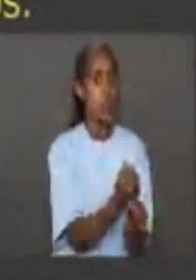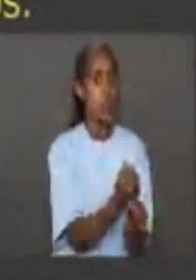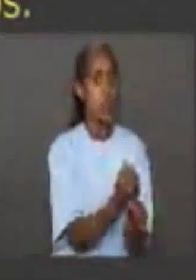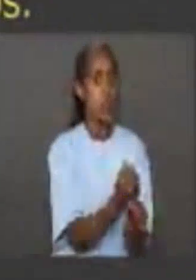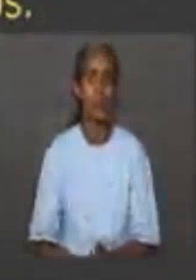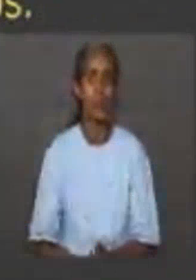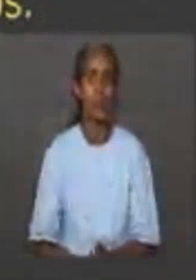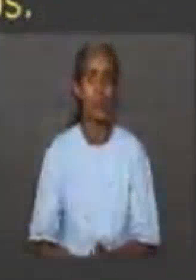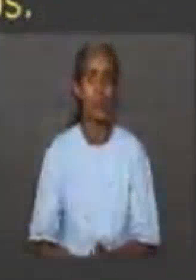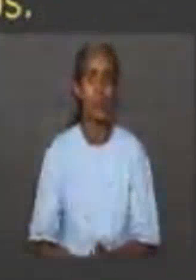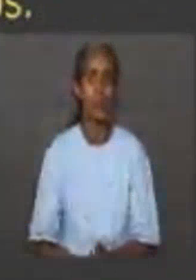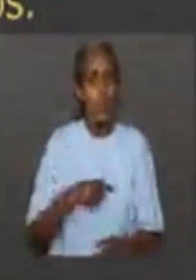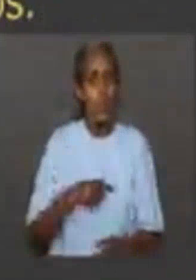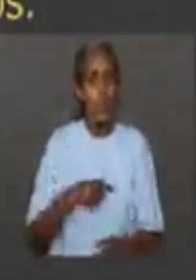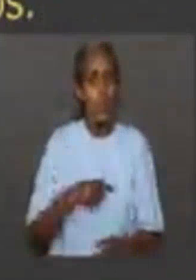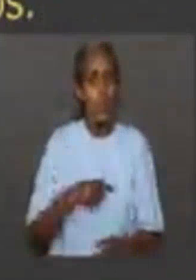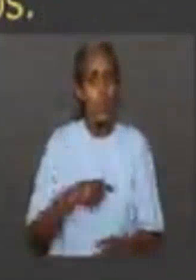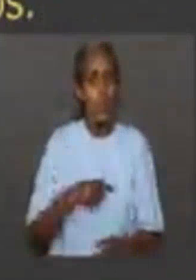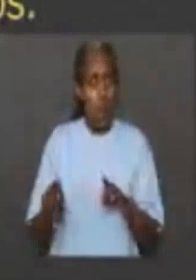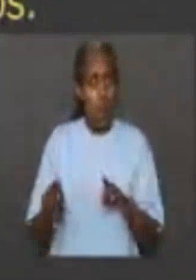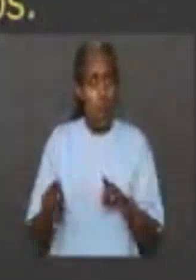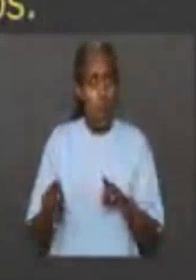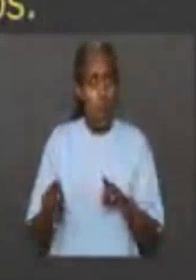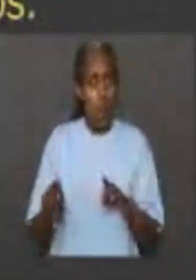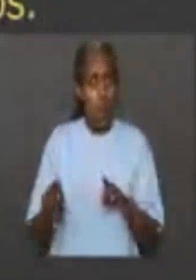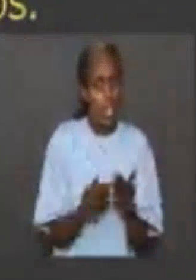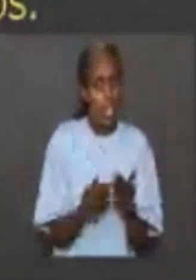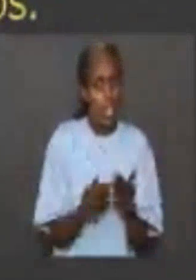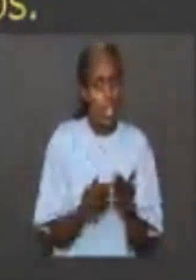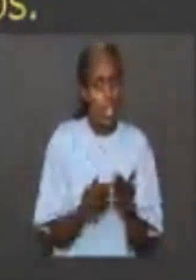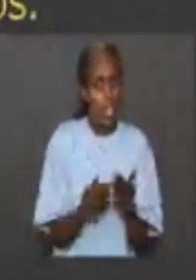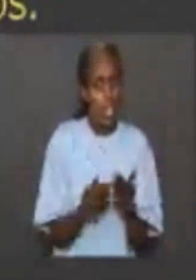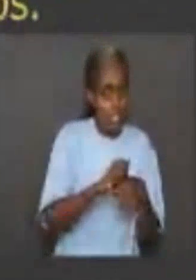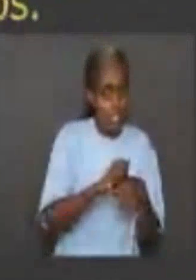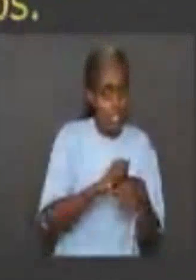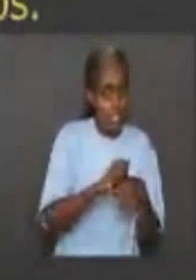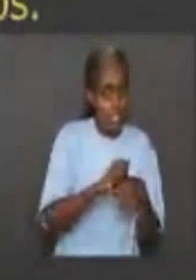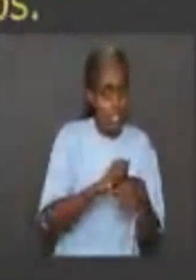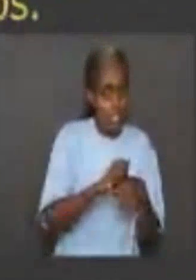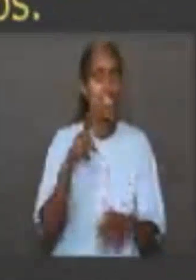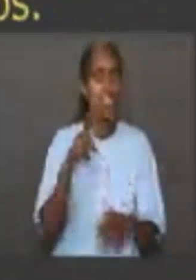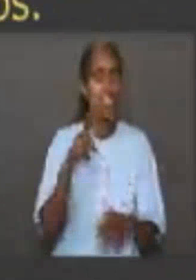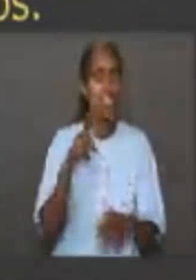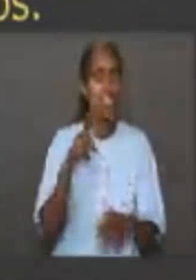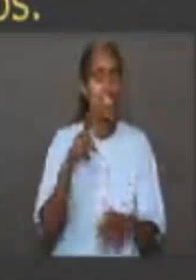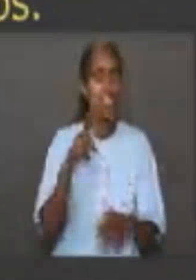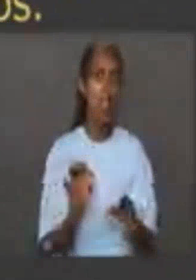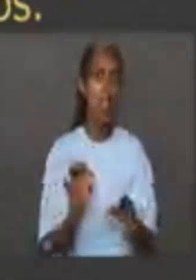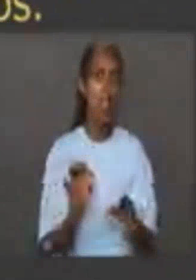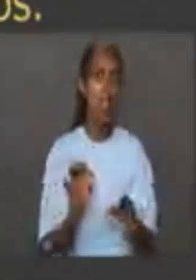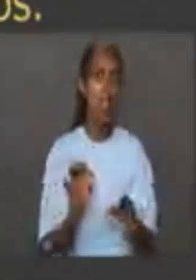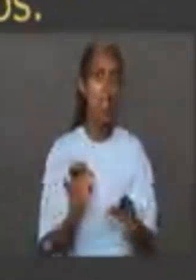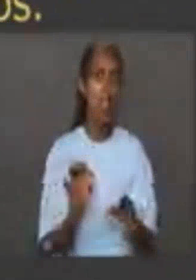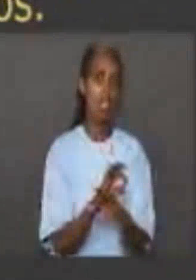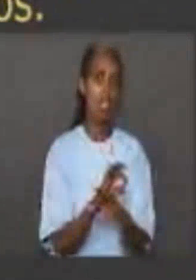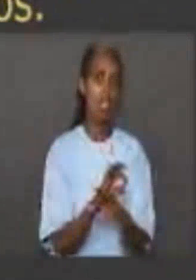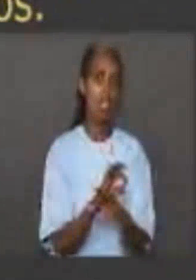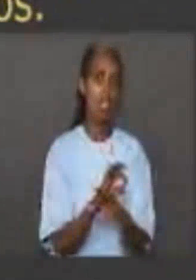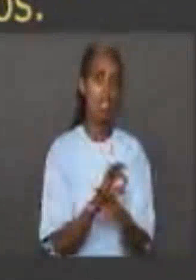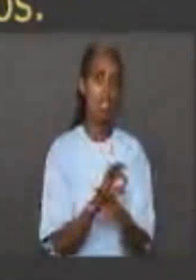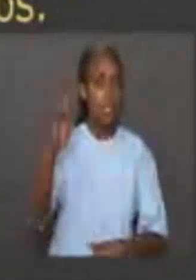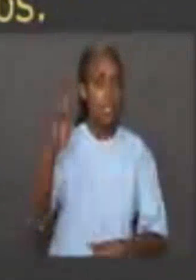We can also deduce from this exercise that a polynomial function of degree